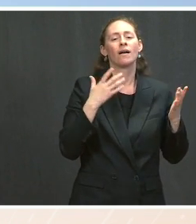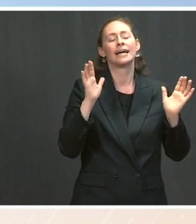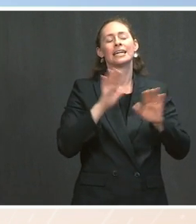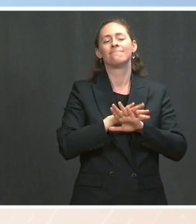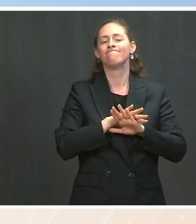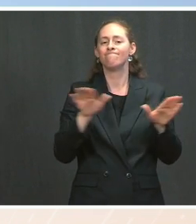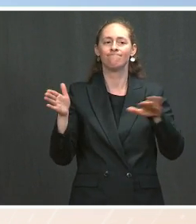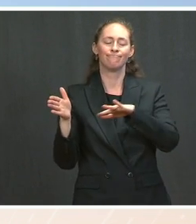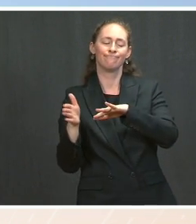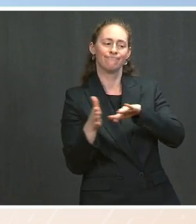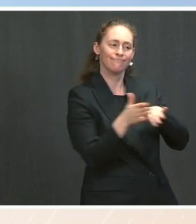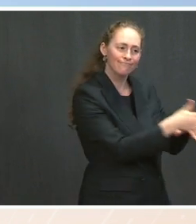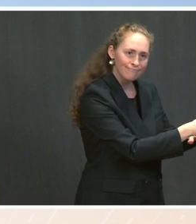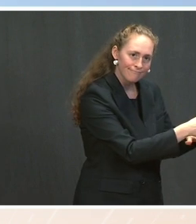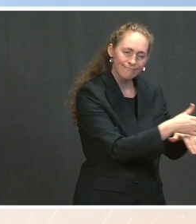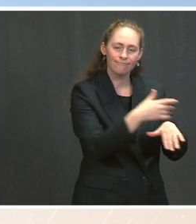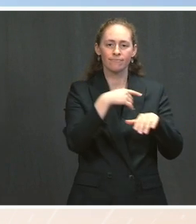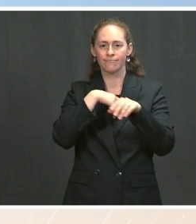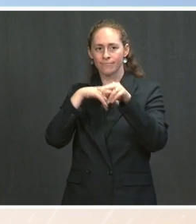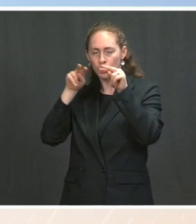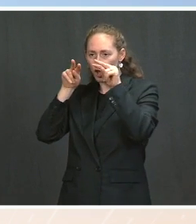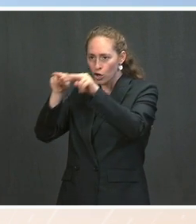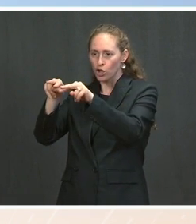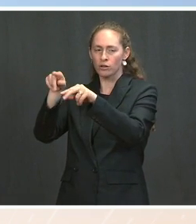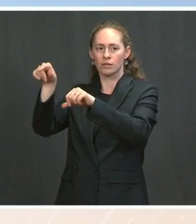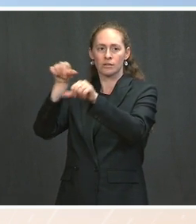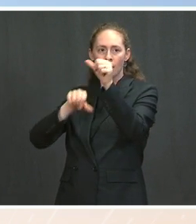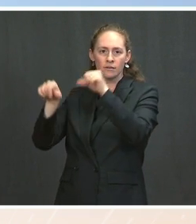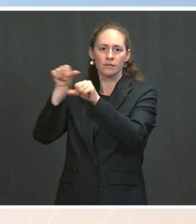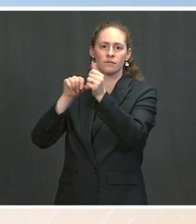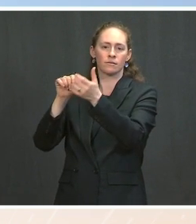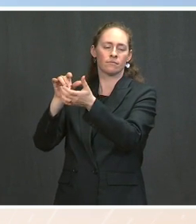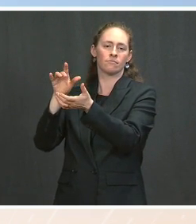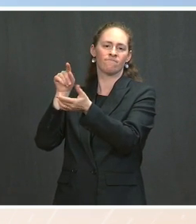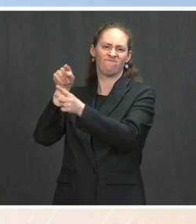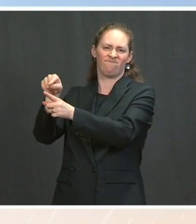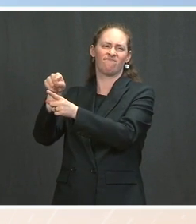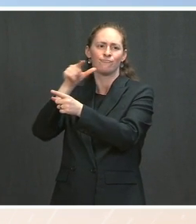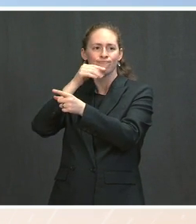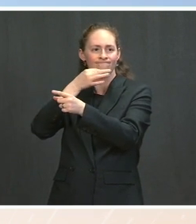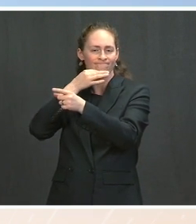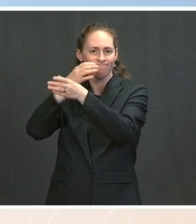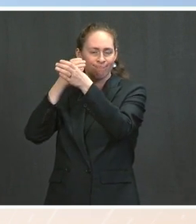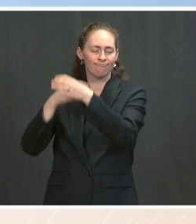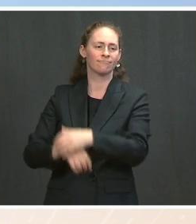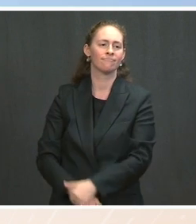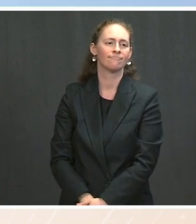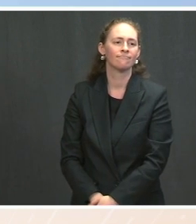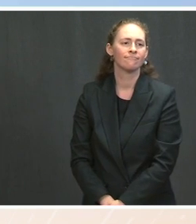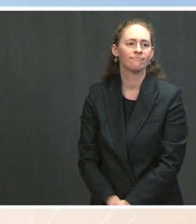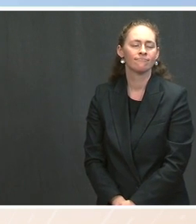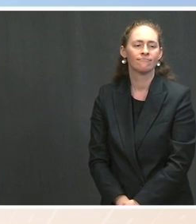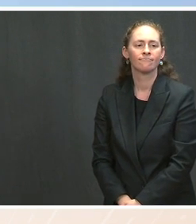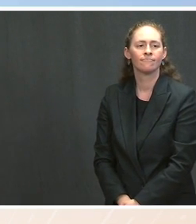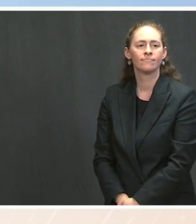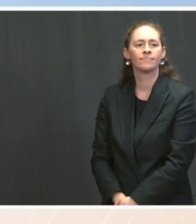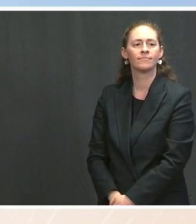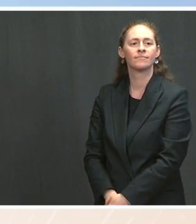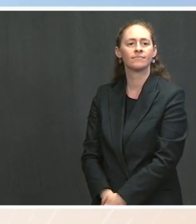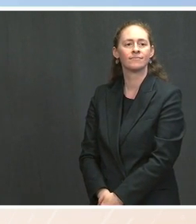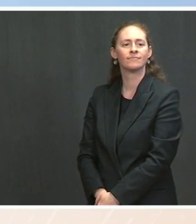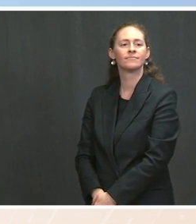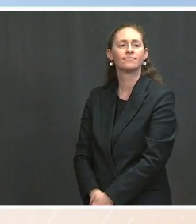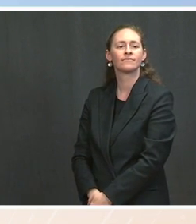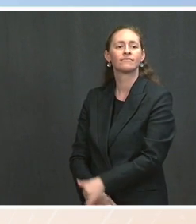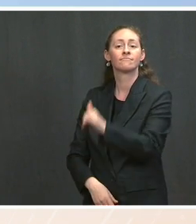is exactly what we'll do. But in terms of that guidance, at this point, the CDC is saying for vaccinated individuals, they can go in